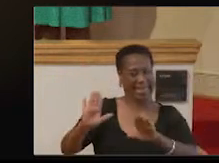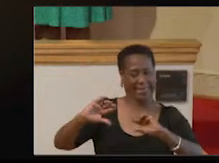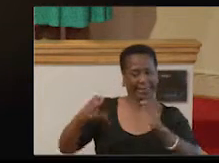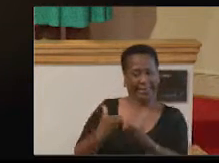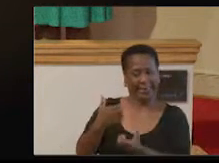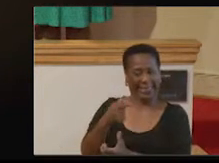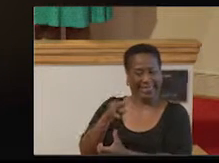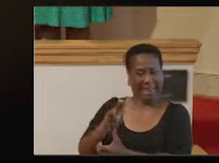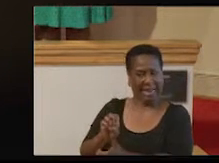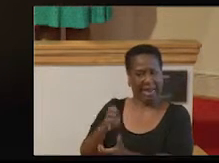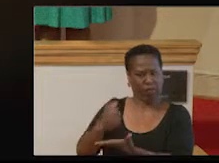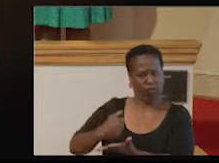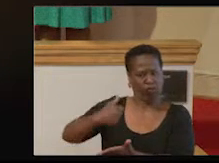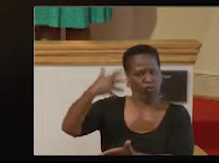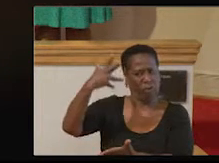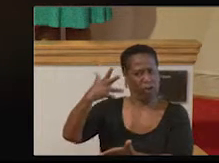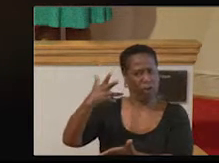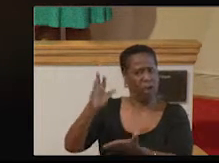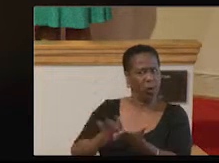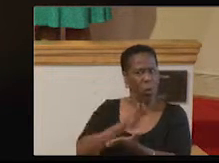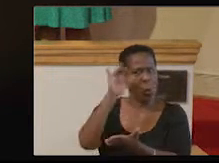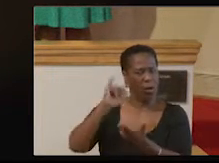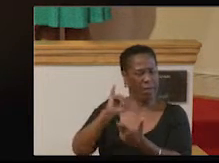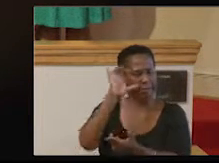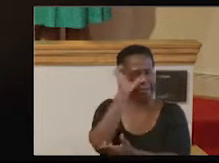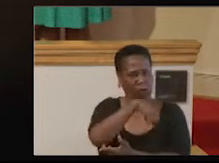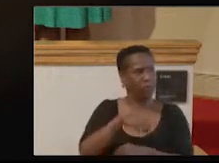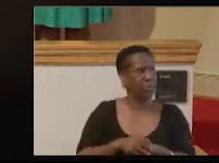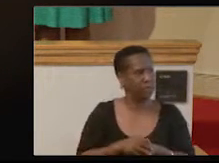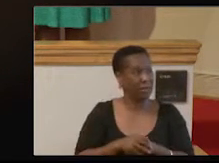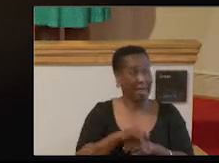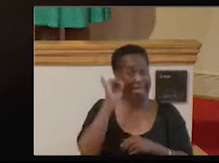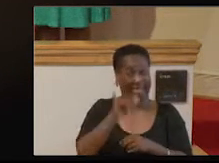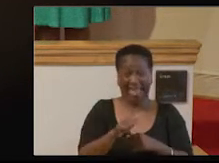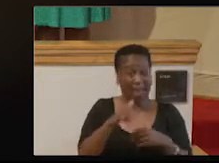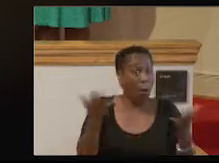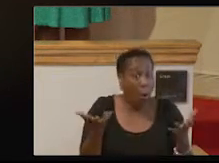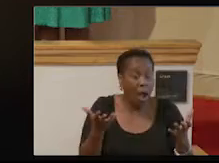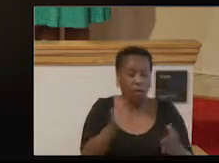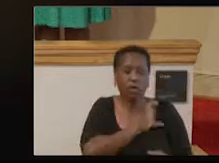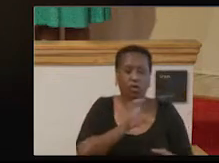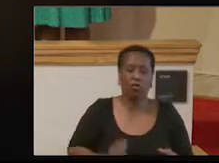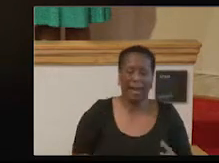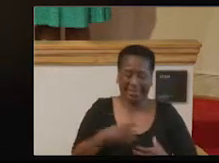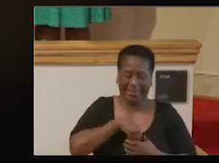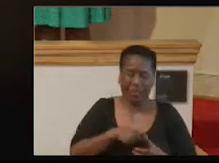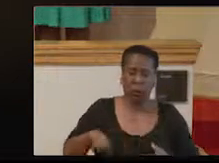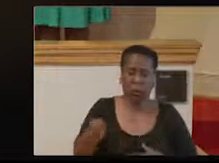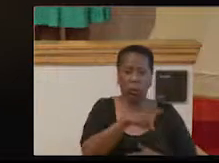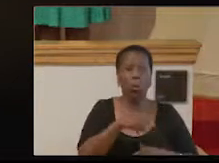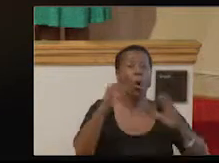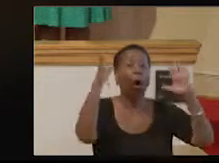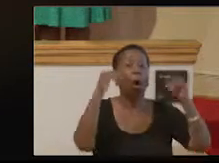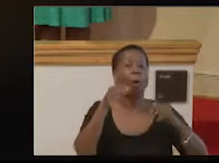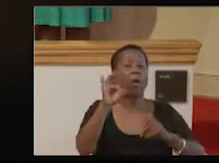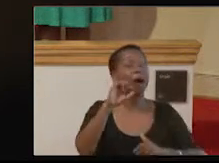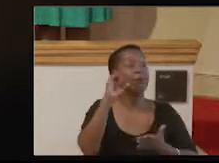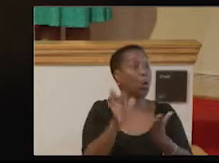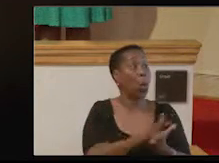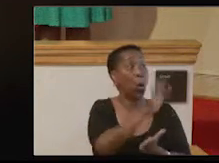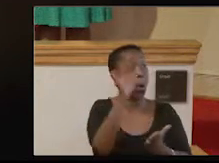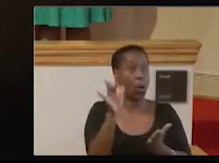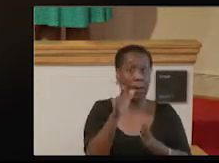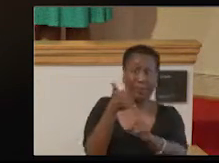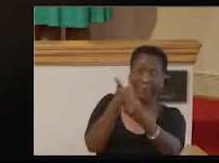the riches of the glory of this mystery, which is Christ in you, the hope of glory. It is